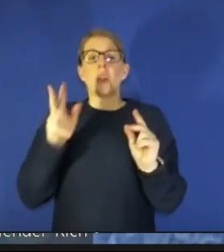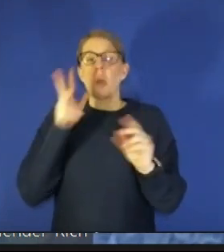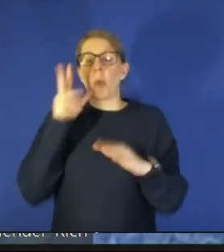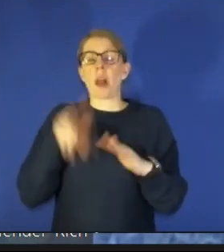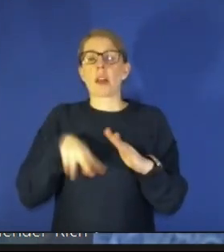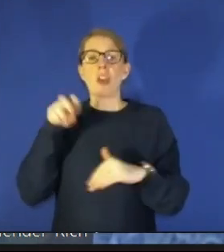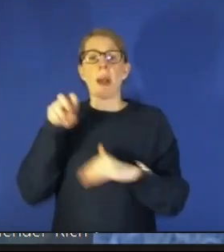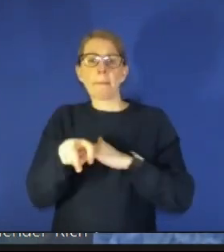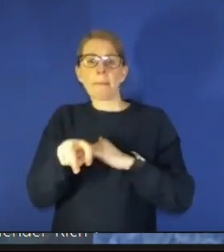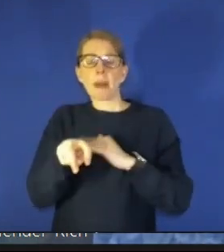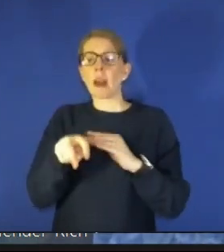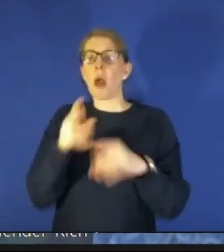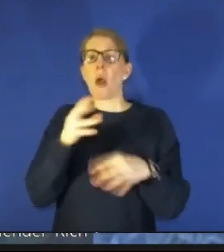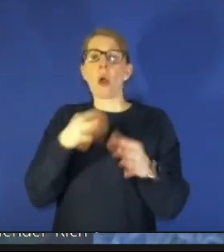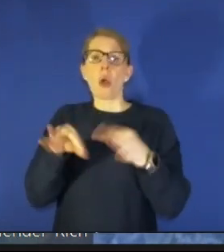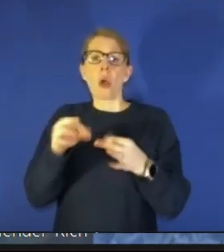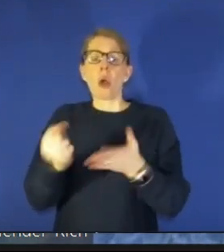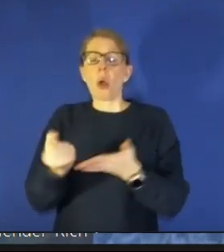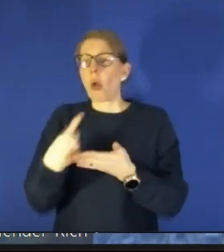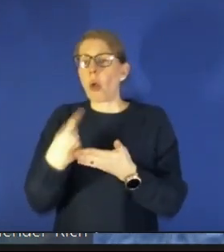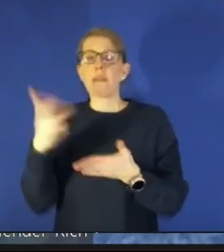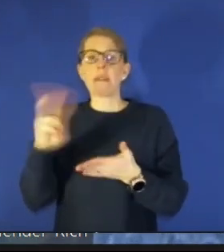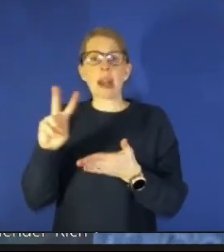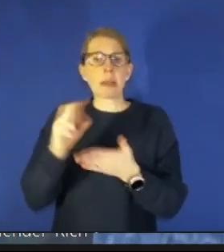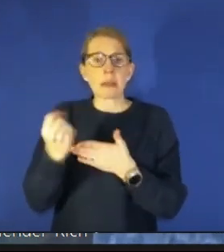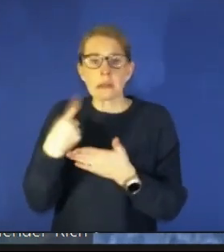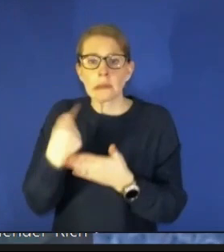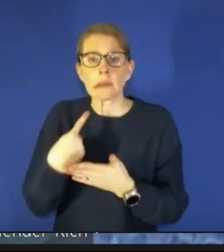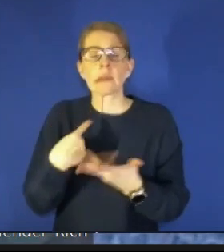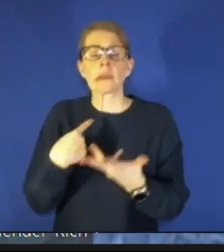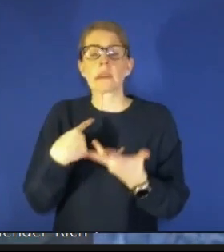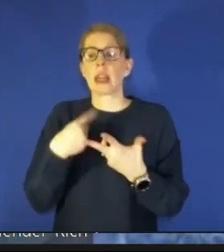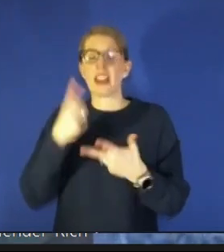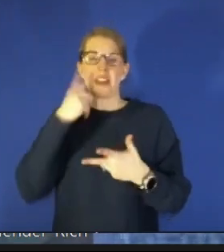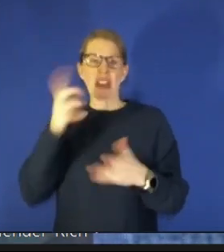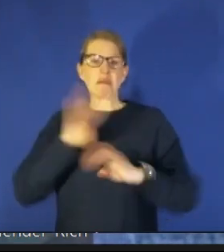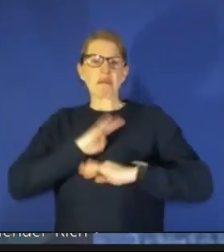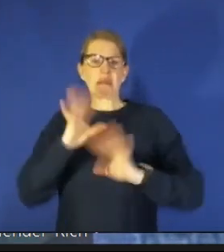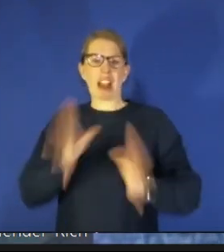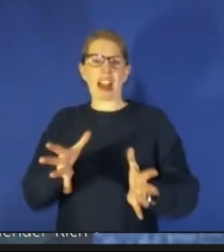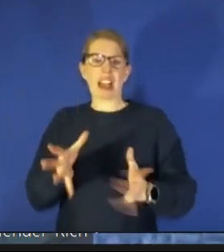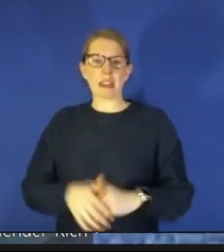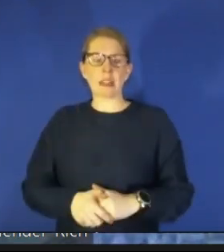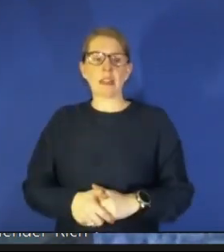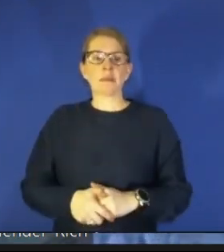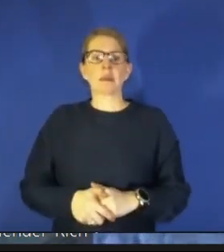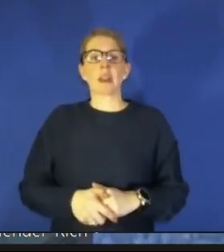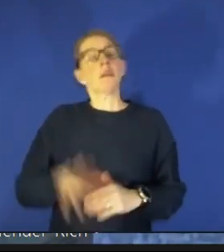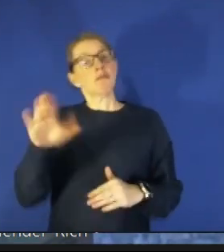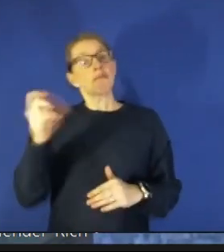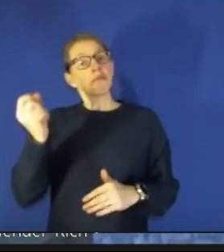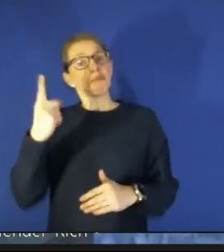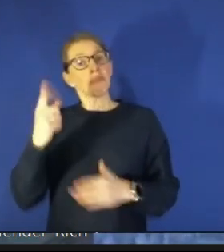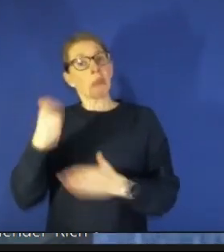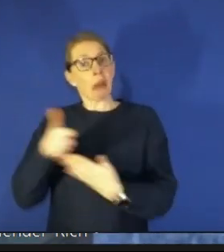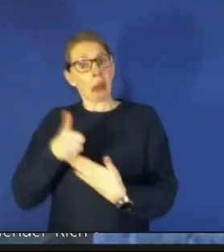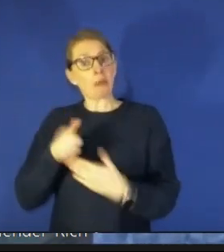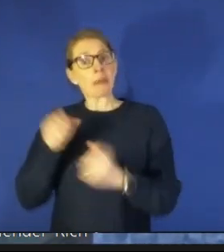take a lot of supplements and multivitamins and think that they can make it up in that way. And while those things do